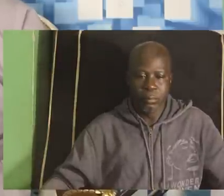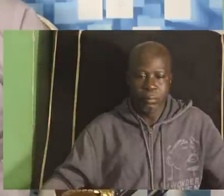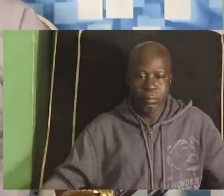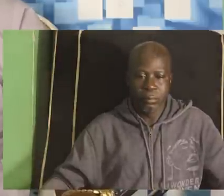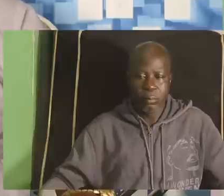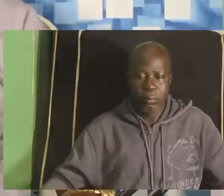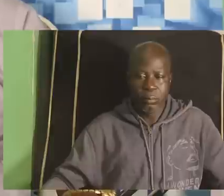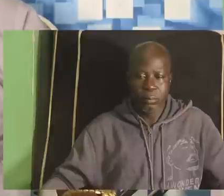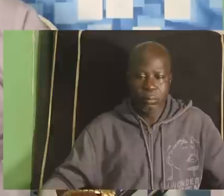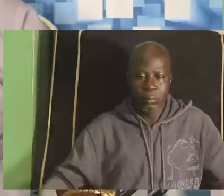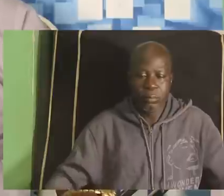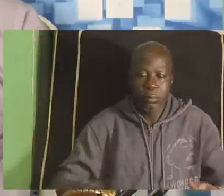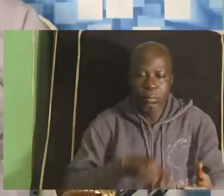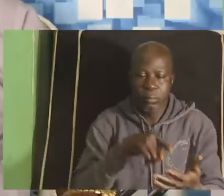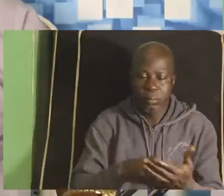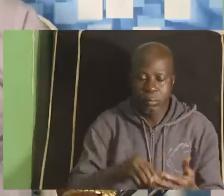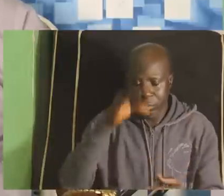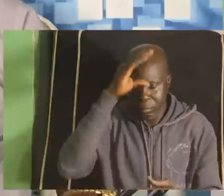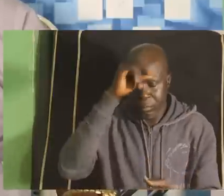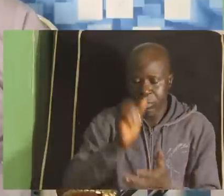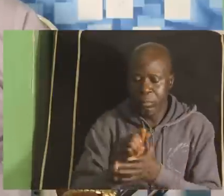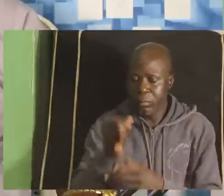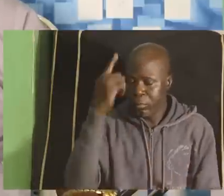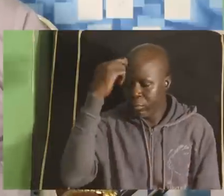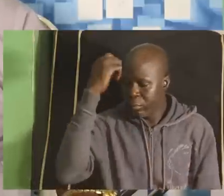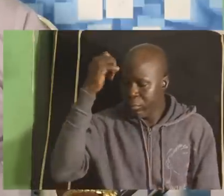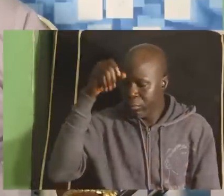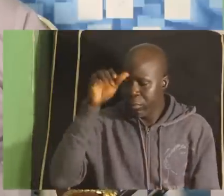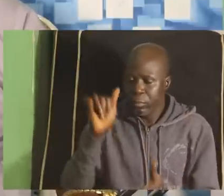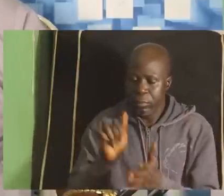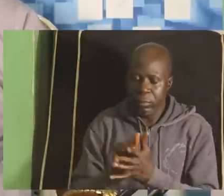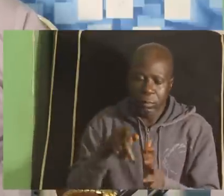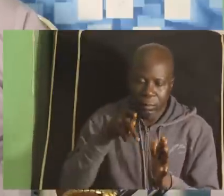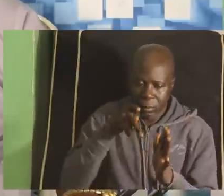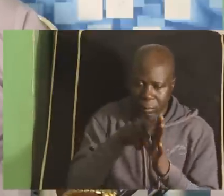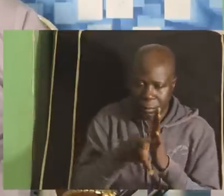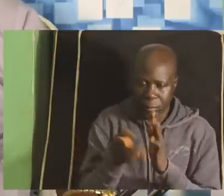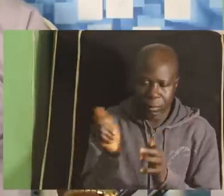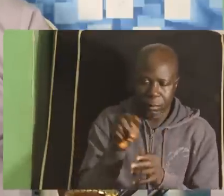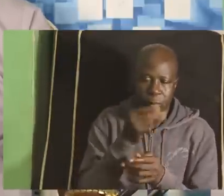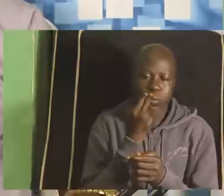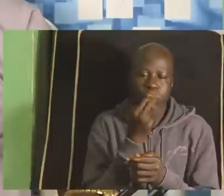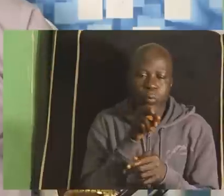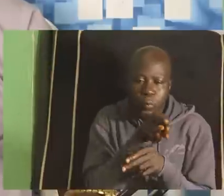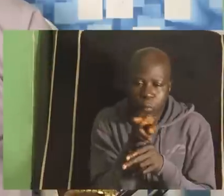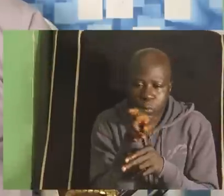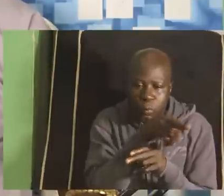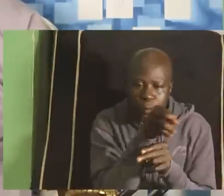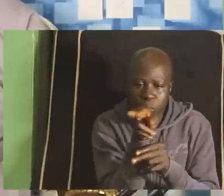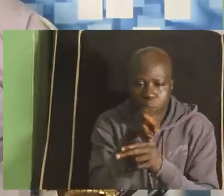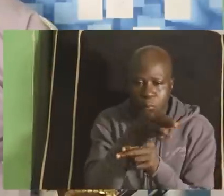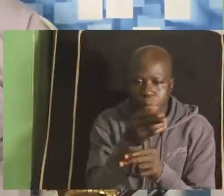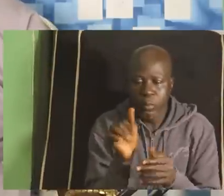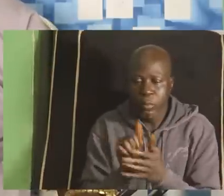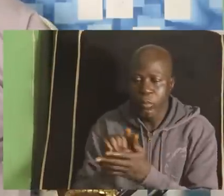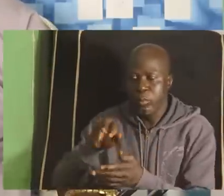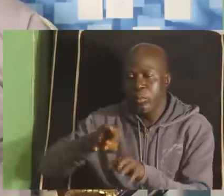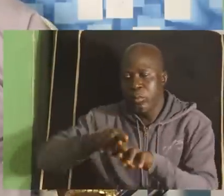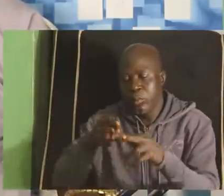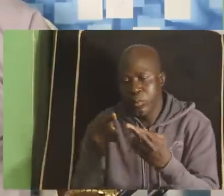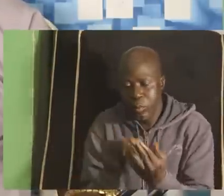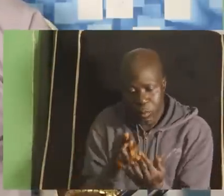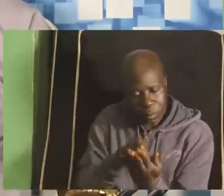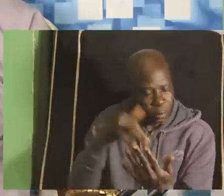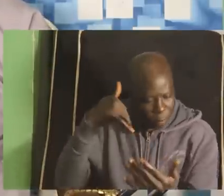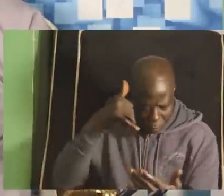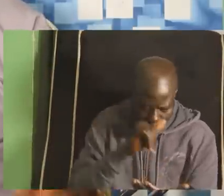taji si this man dreamed that he killed a snake and pressed it to see his intestine and recorded it with his phone